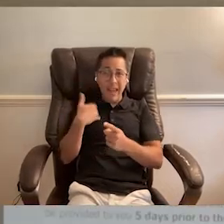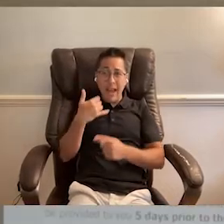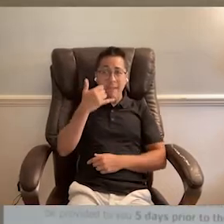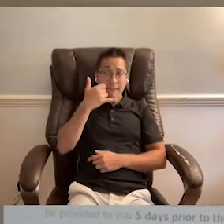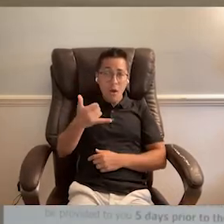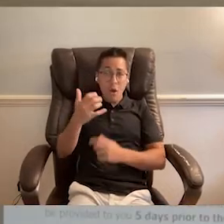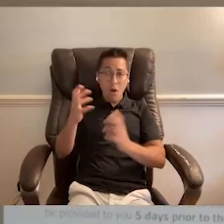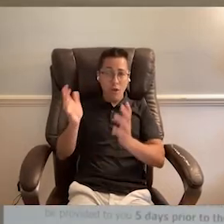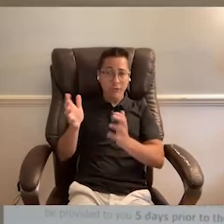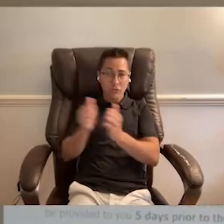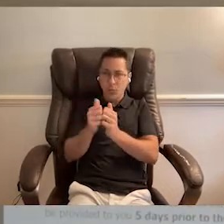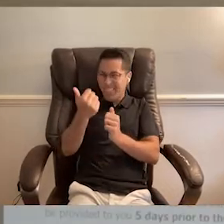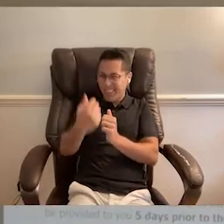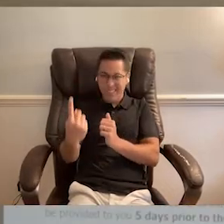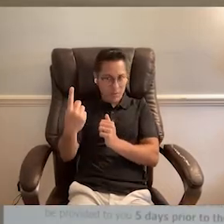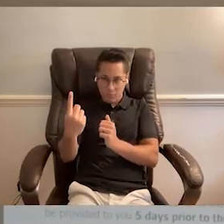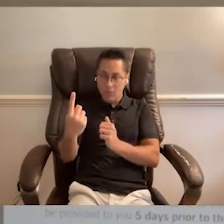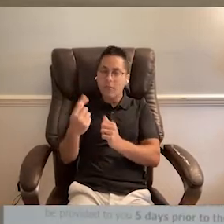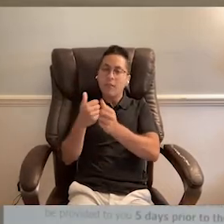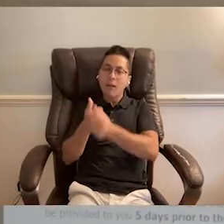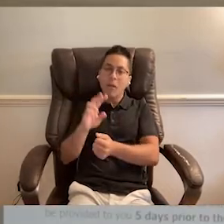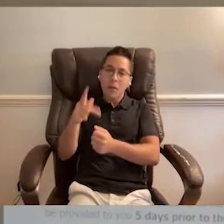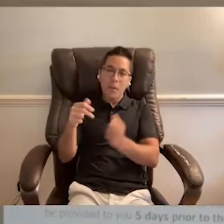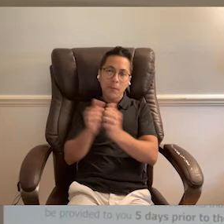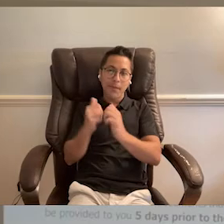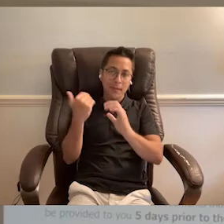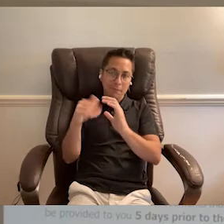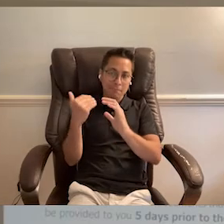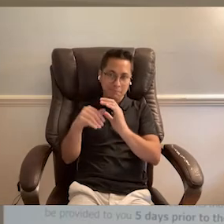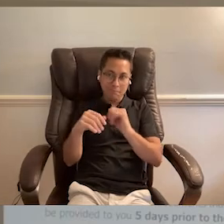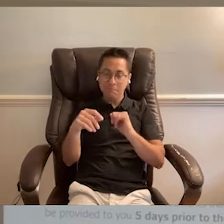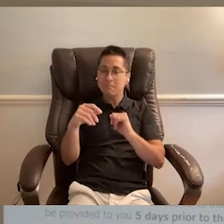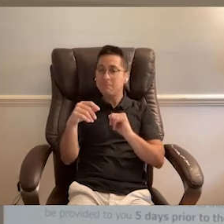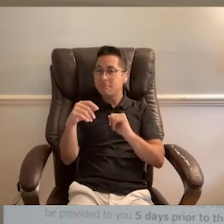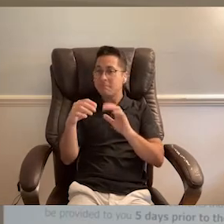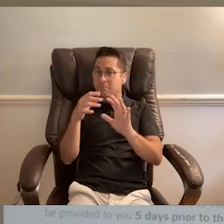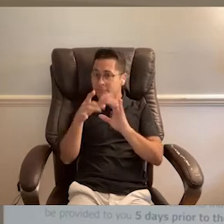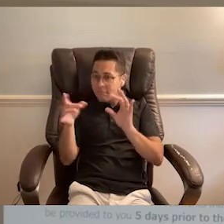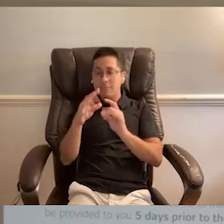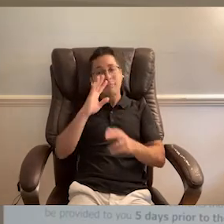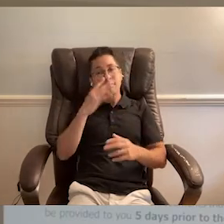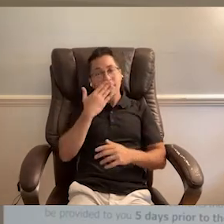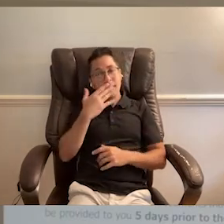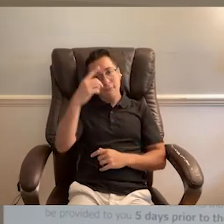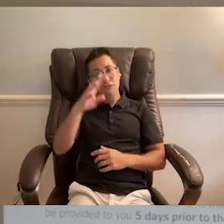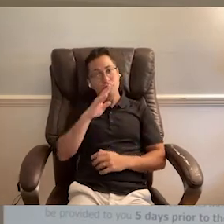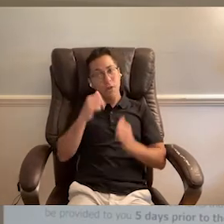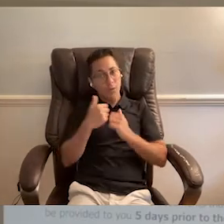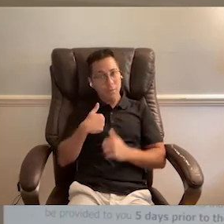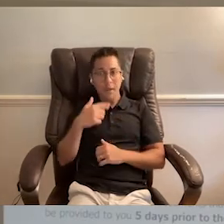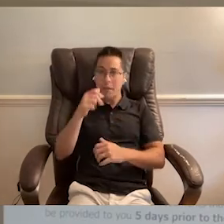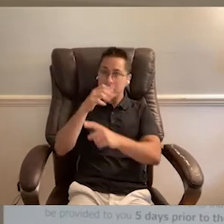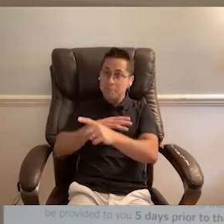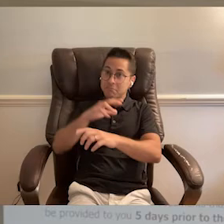anyone, follow it up with an email saying, thank you for talking to me, Miss Principal. I appreciate